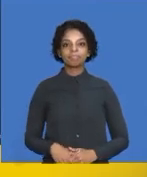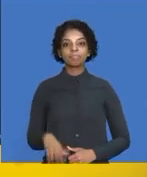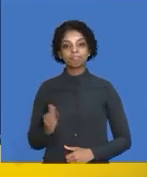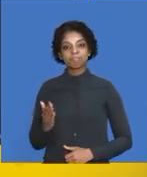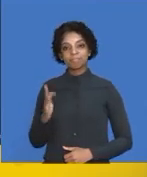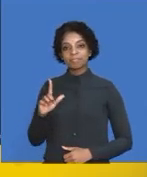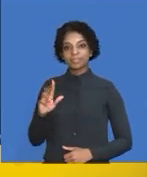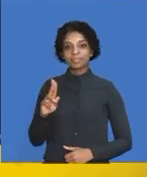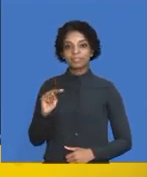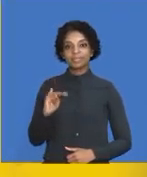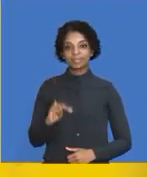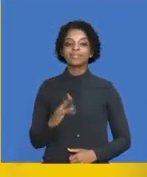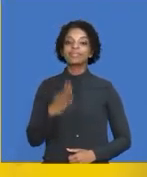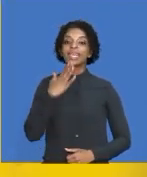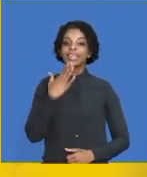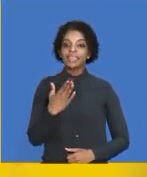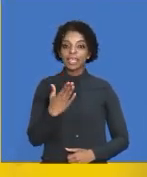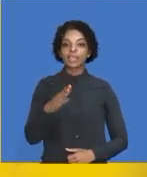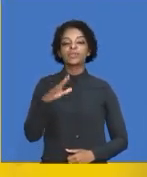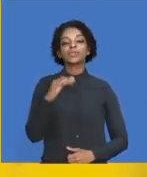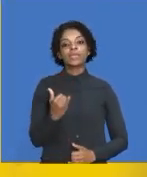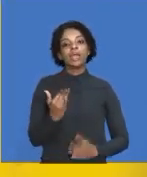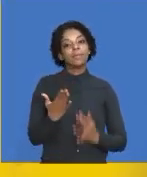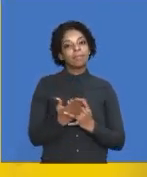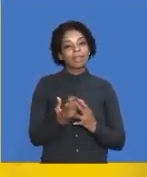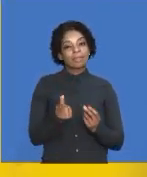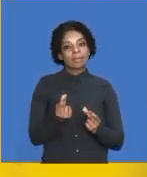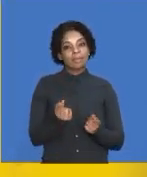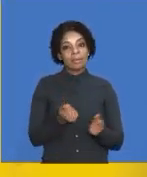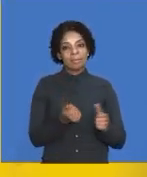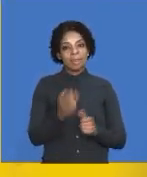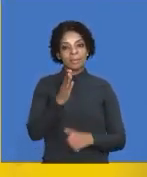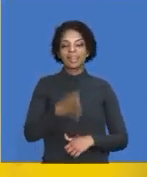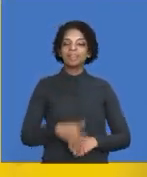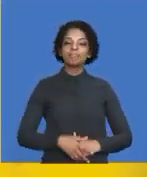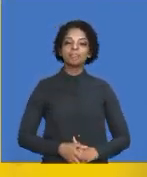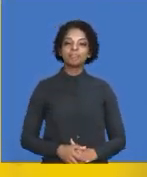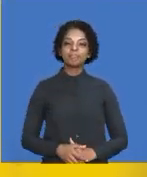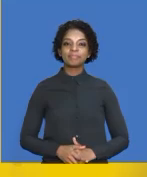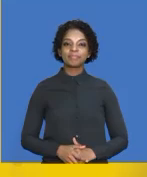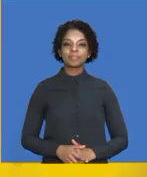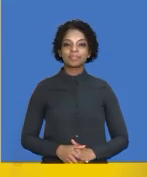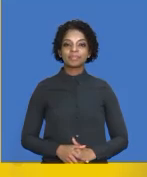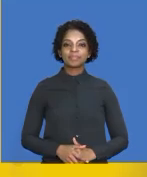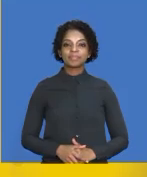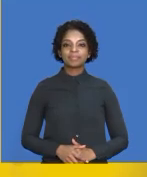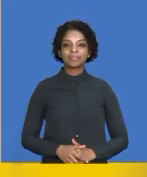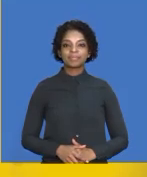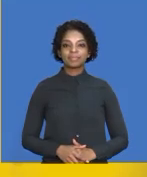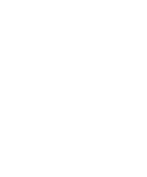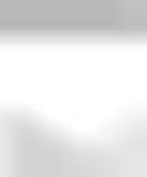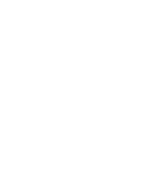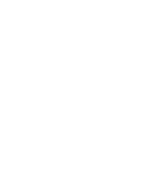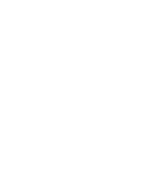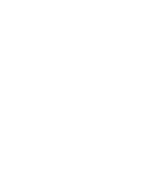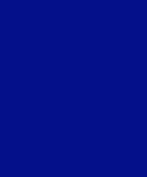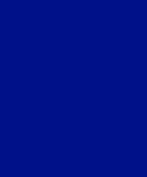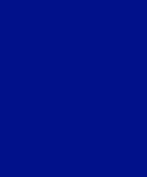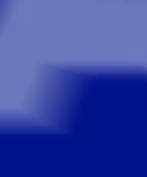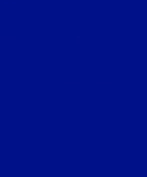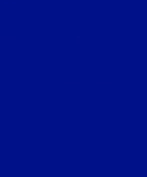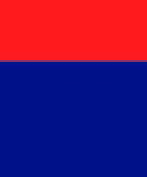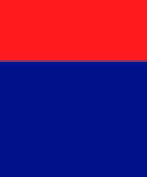see you just now. Thank you, Luni. Thank you, Ashraf. Matrix, let's take a quick break and we'll see you straight after this.